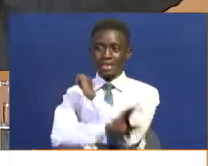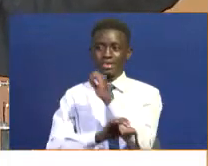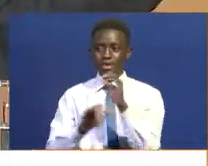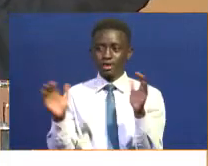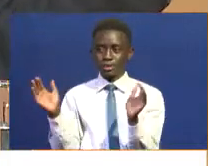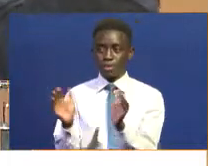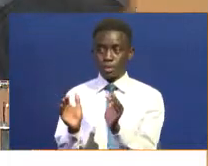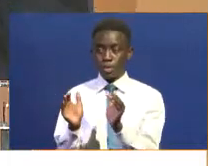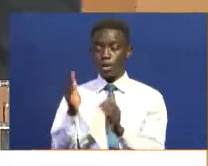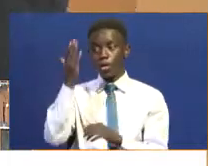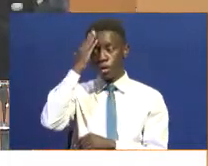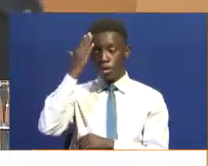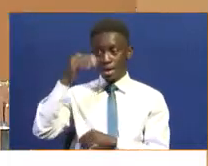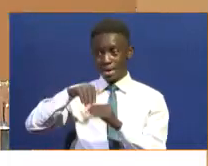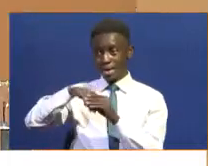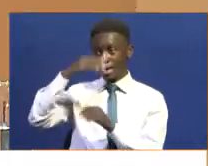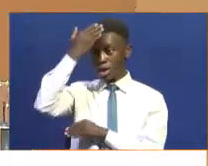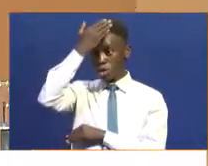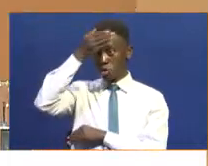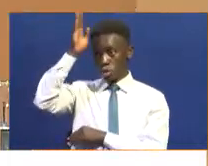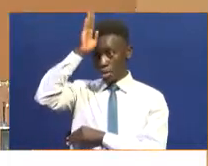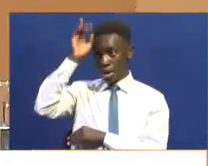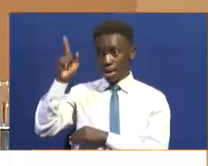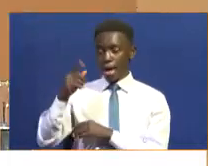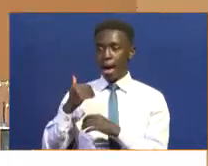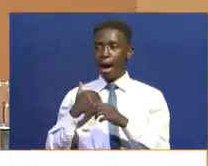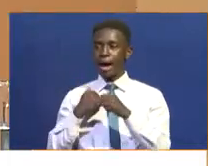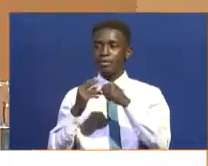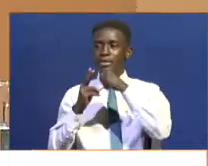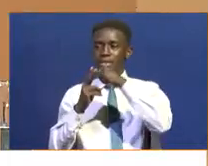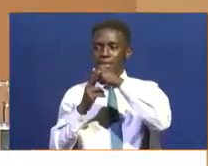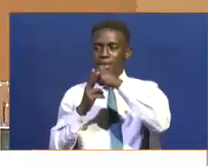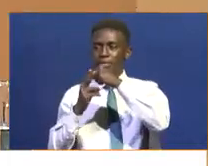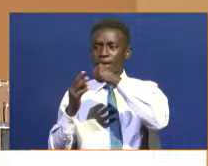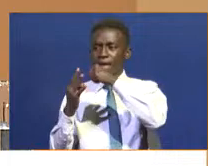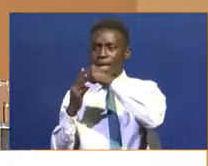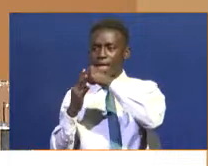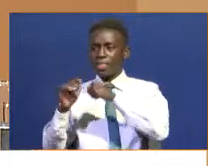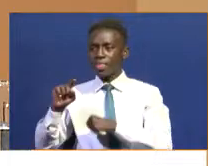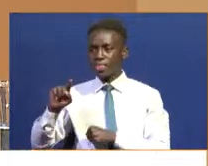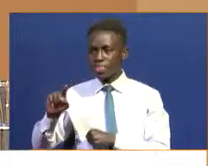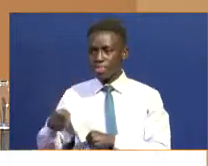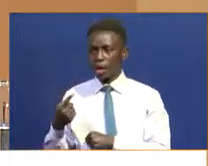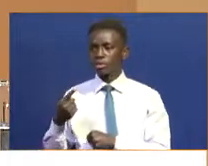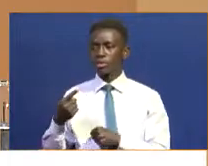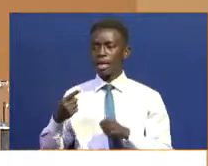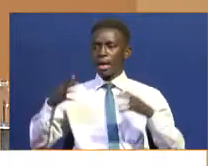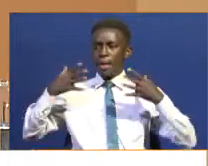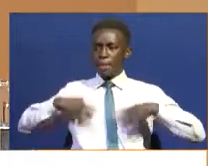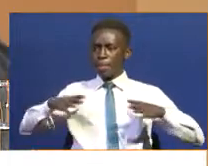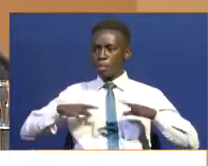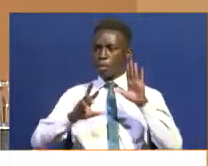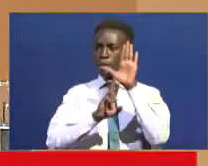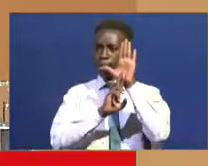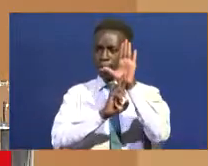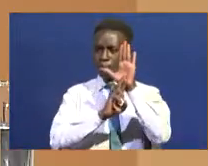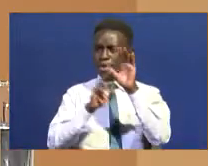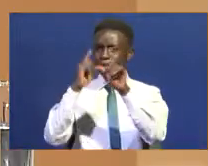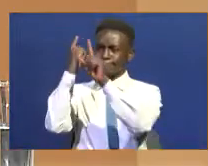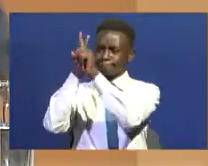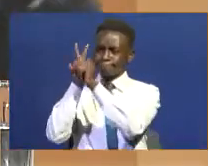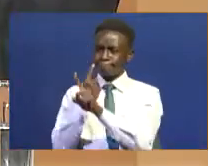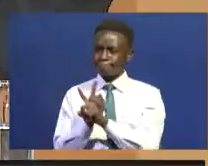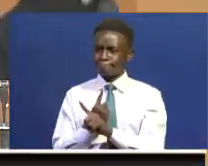in Dubai, we had 8,000 delegates. So each in all our